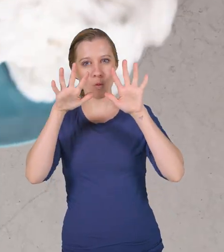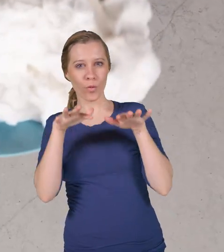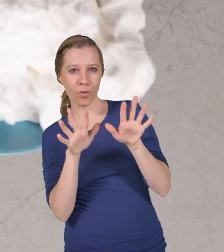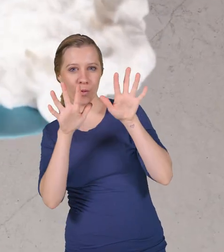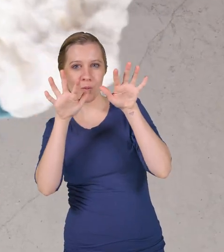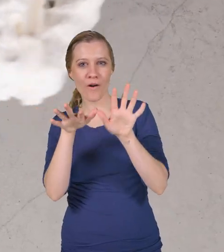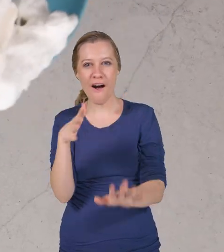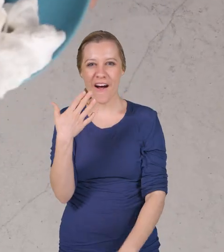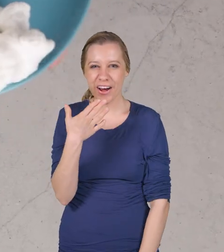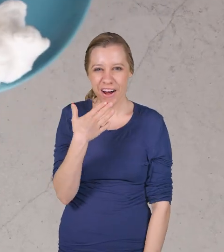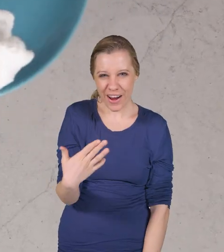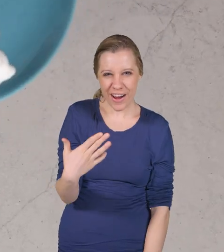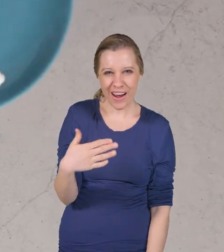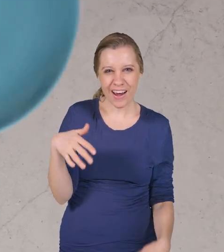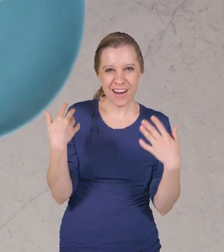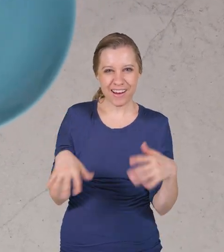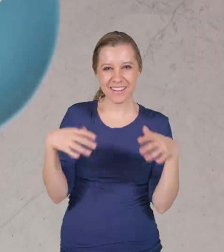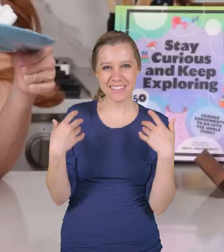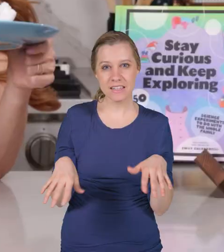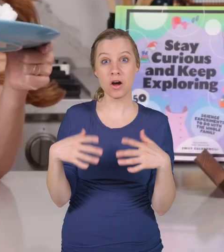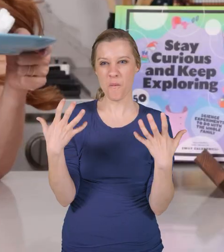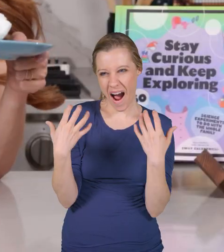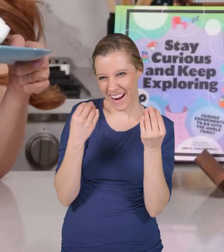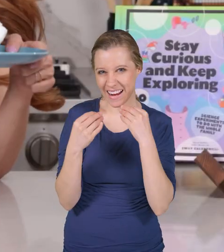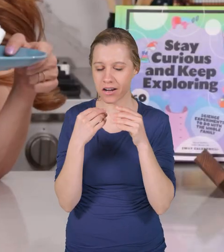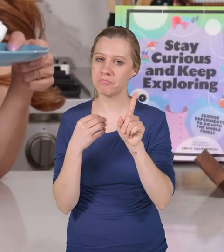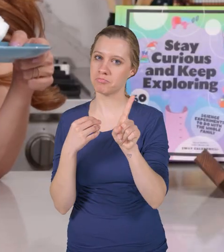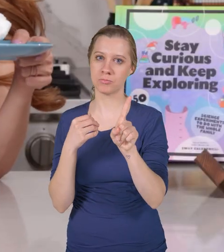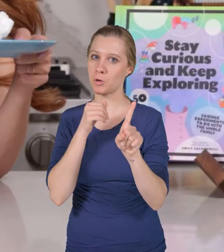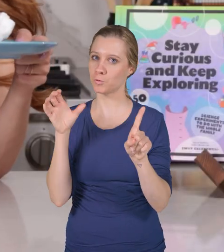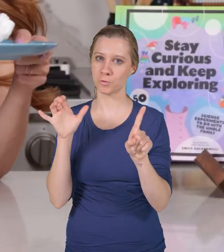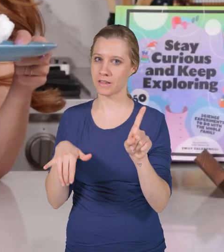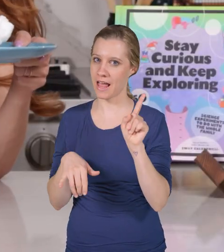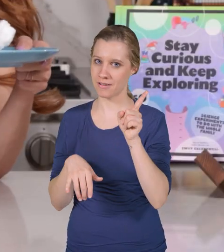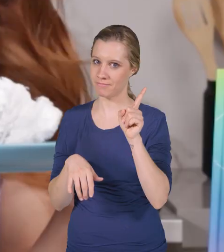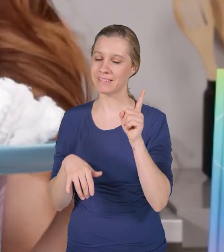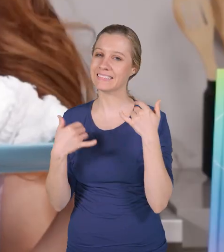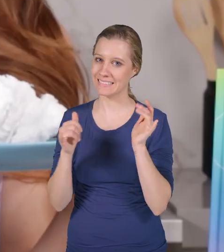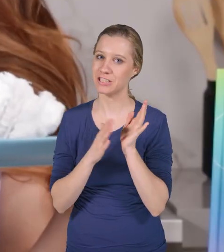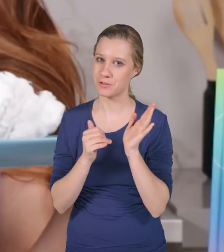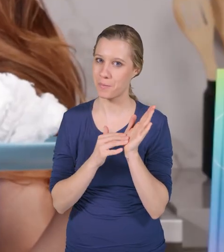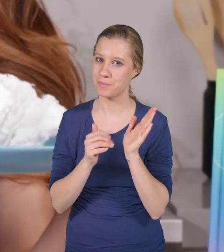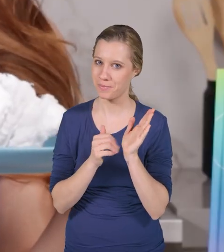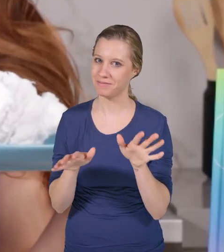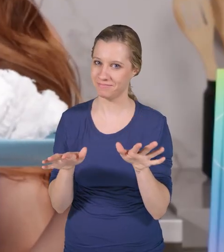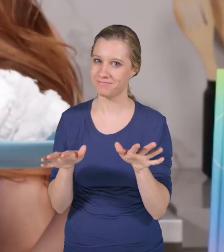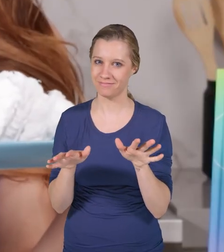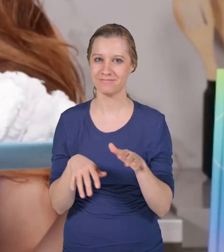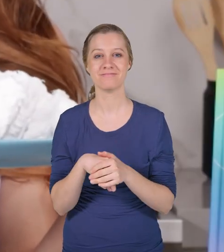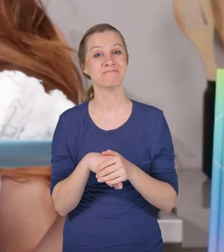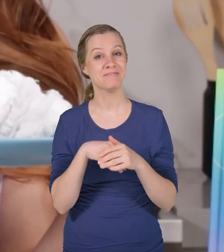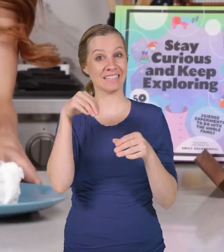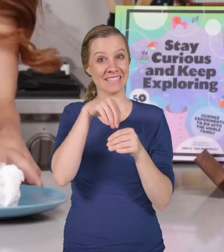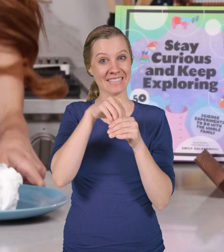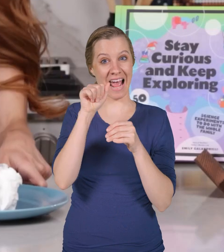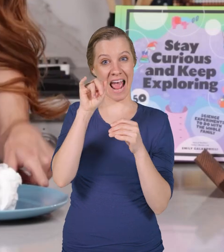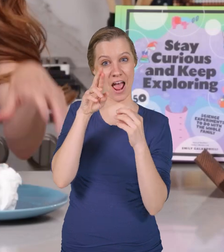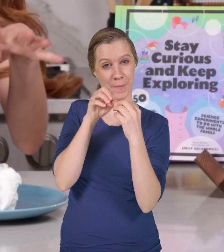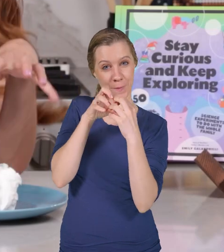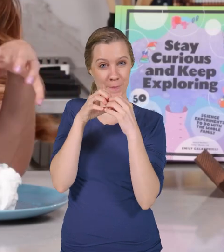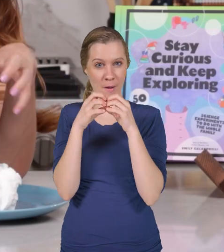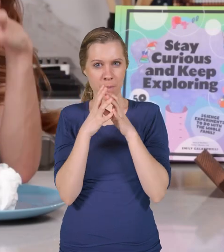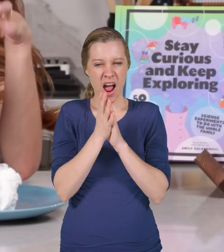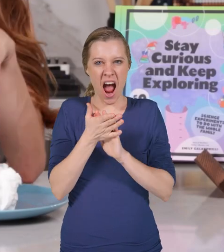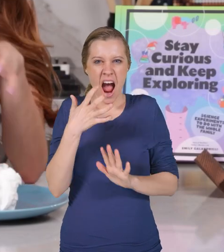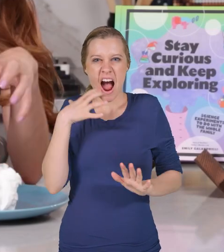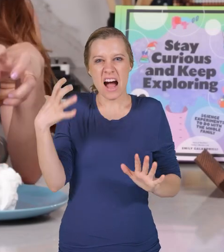that is. That looks so whipped and wavy and so good, you kind of want to eat it, but don't do that. It's still soap. So all